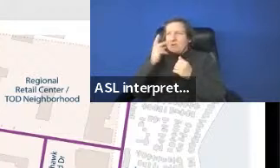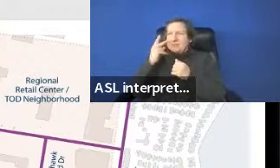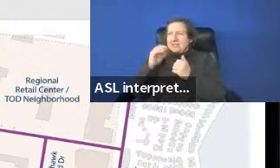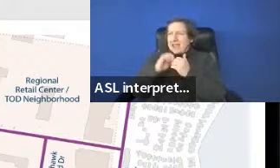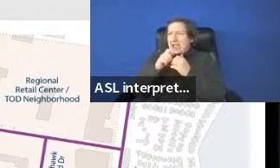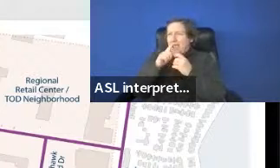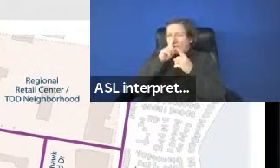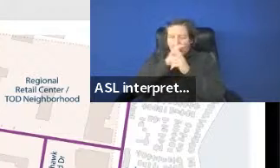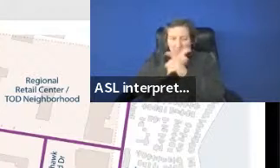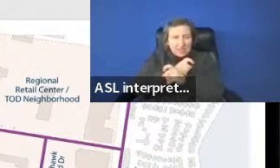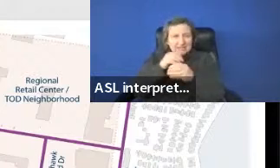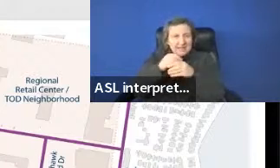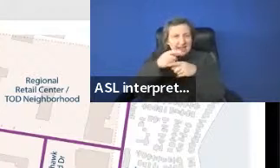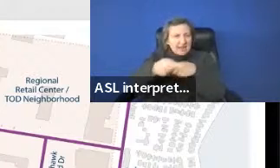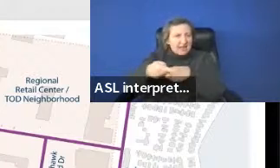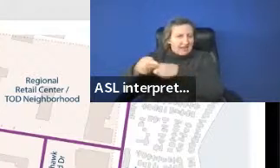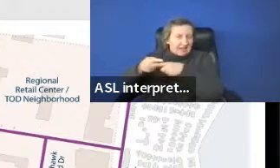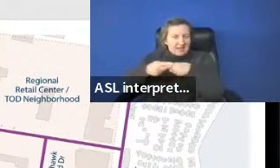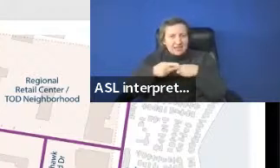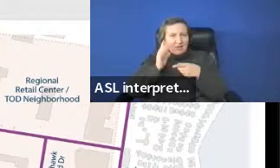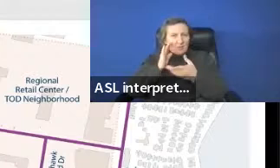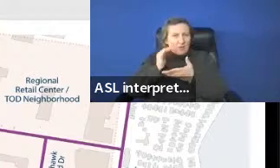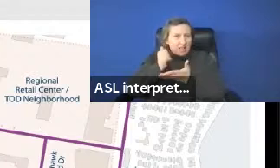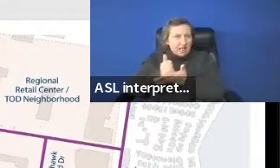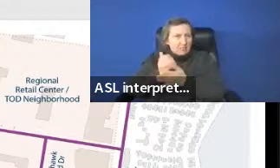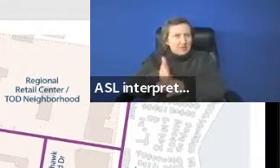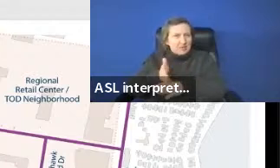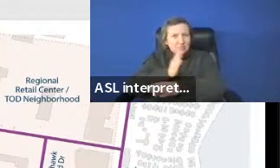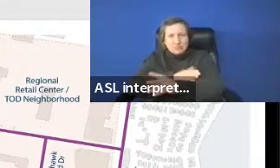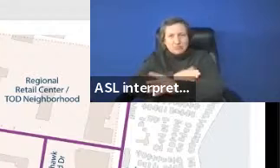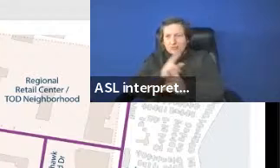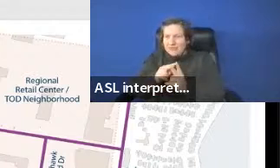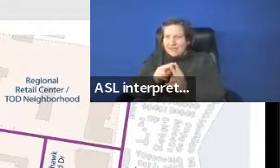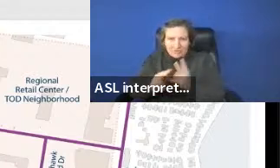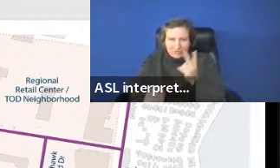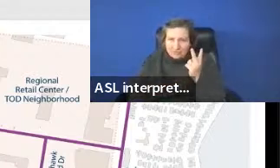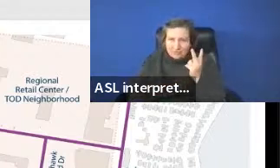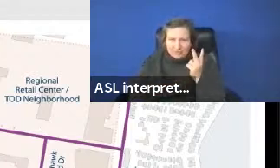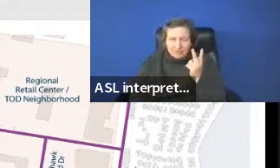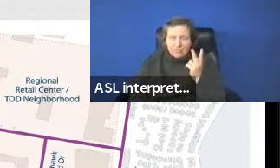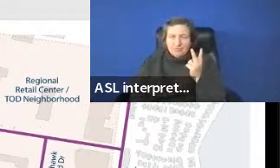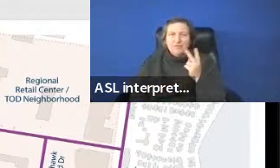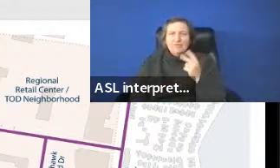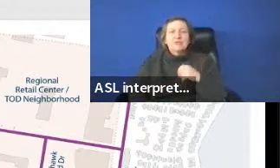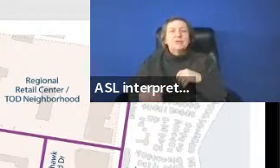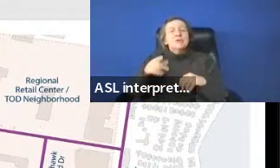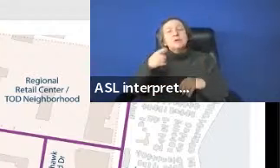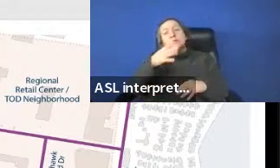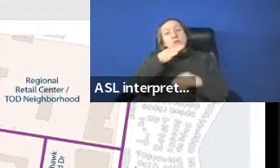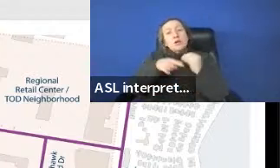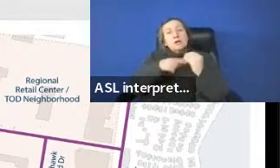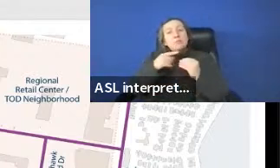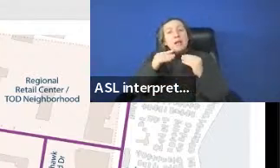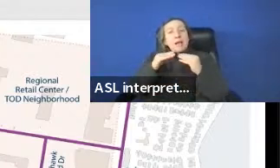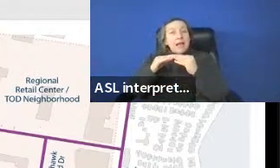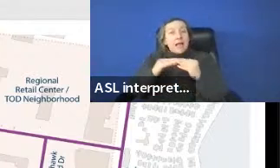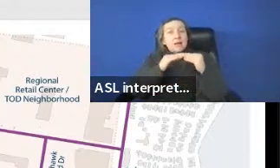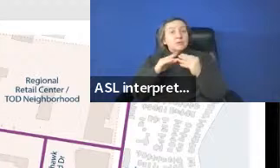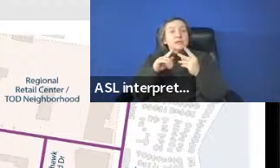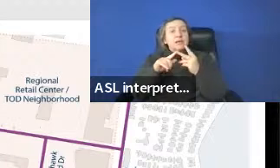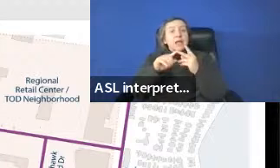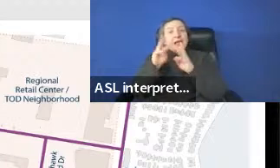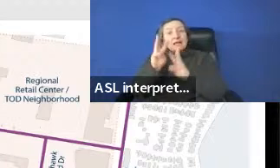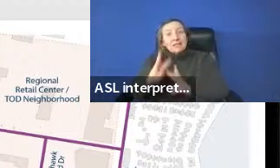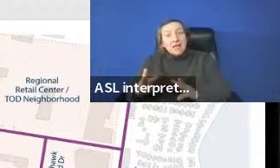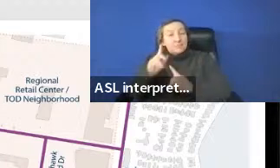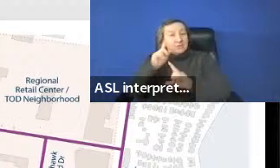interchanges are going to have anything to do with improving either of those. And you also talk about equity and climate change